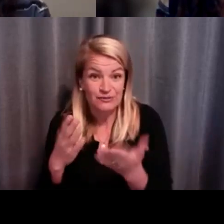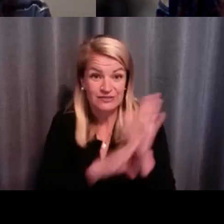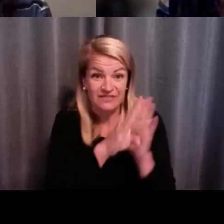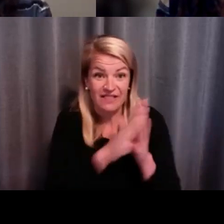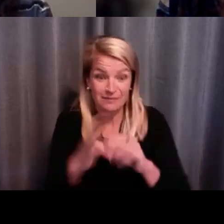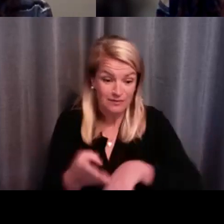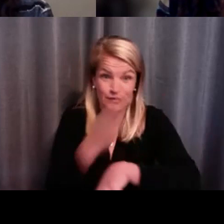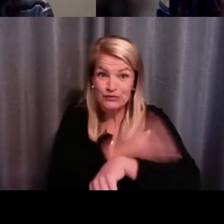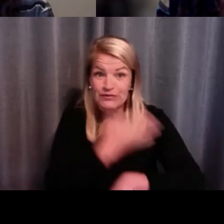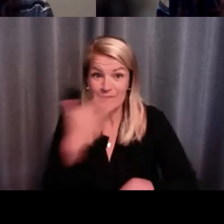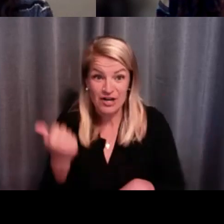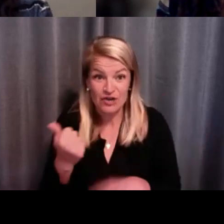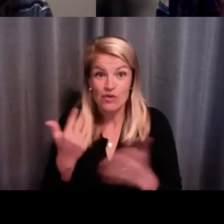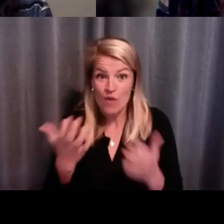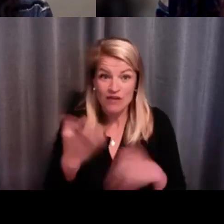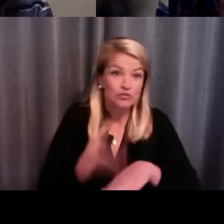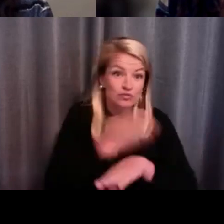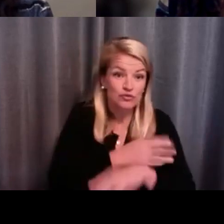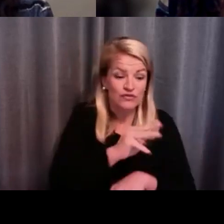MS 2010.